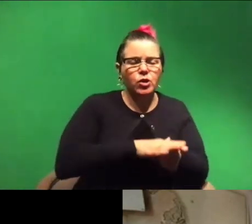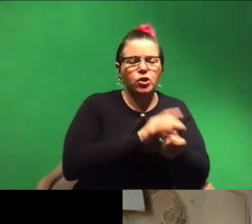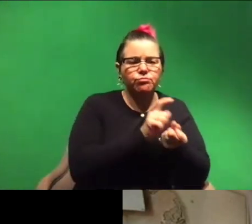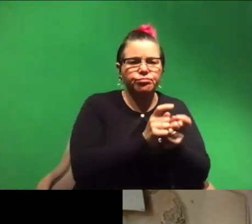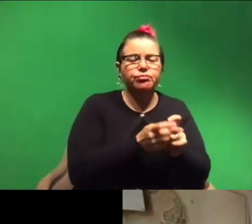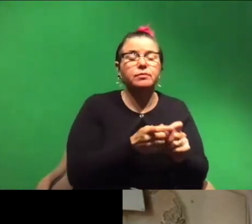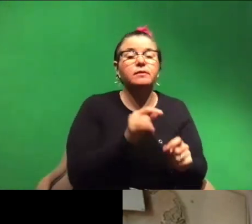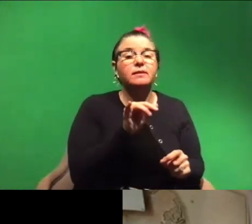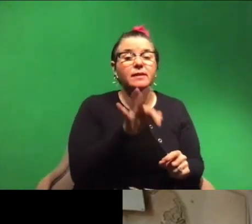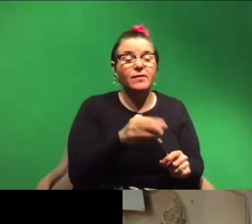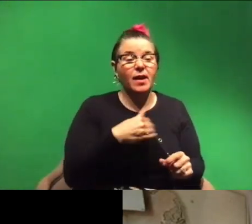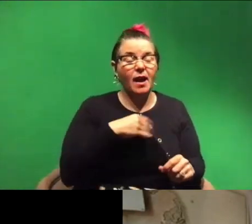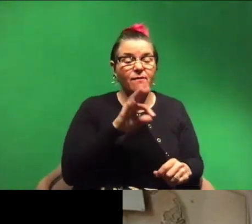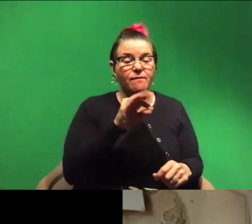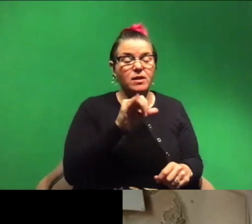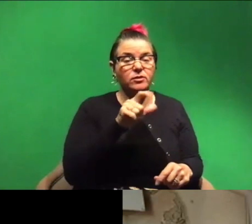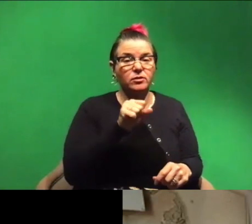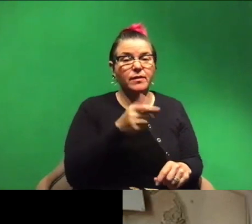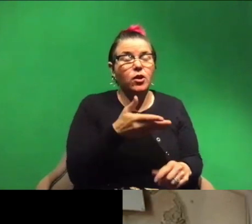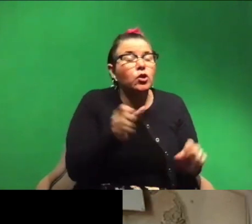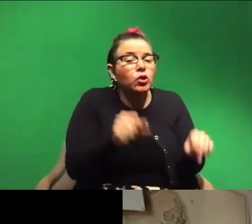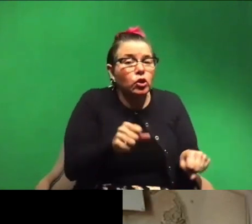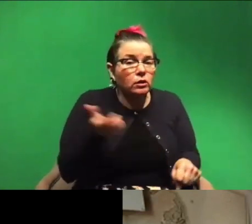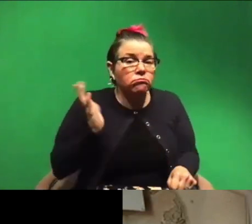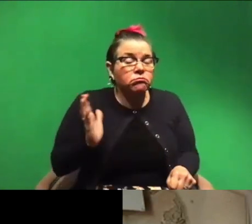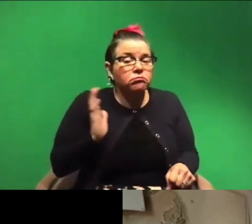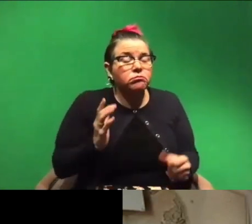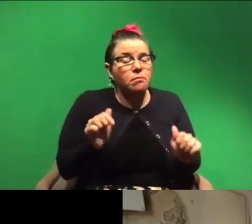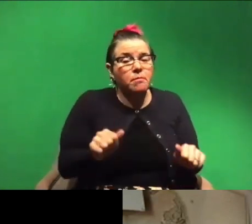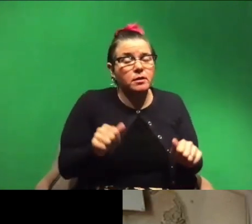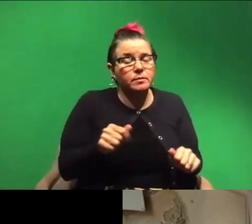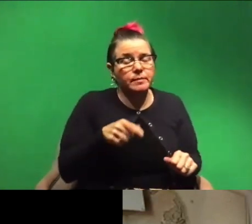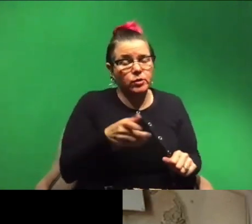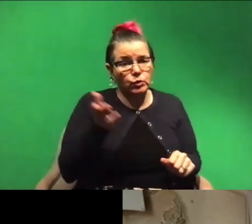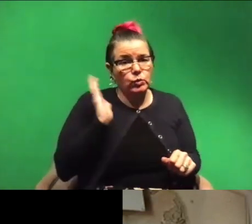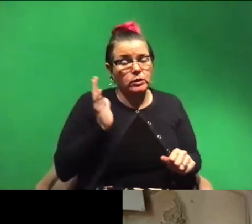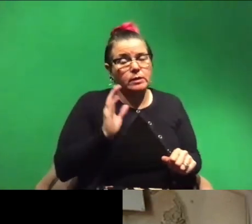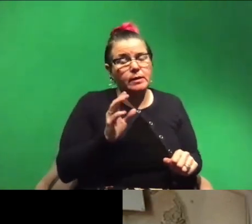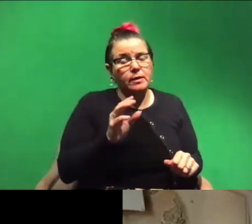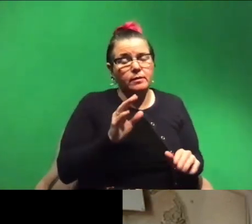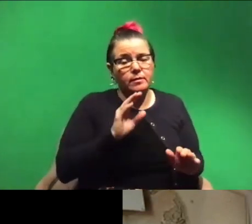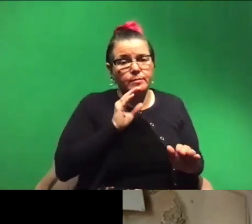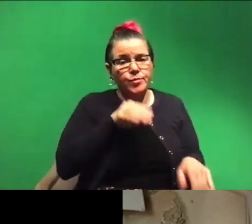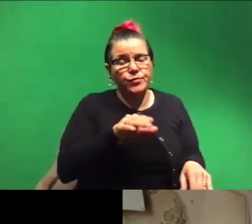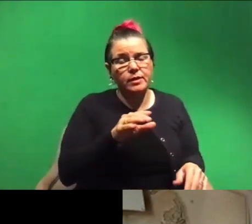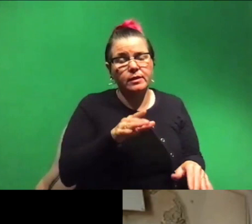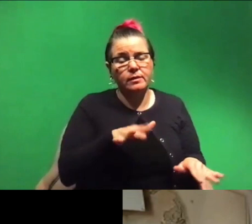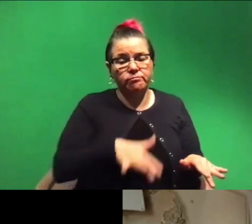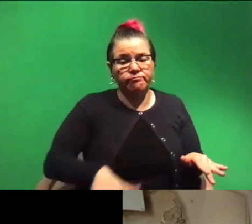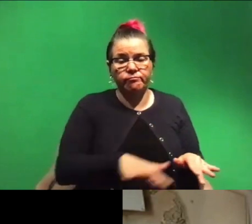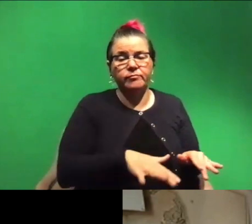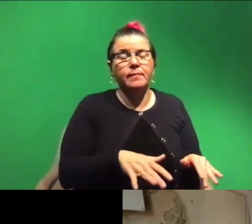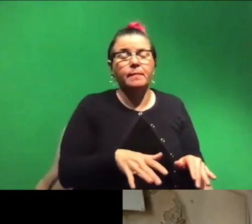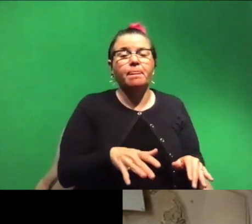that if there were any fossils there, which there could have been, because these used to be marine sediments, if there were fossils in there,